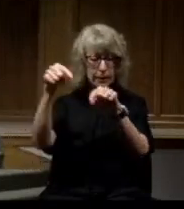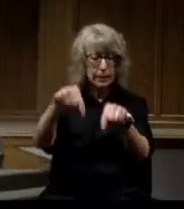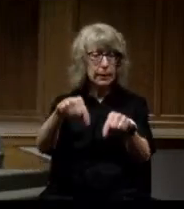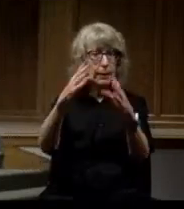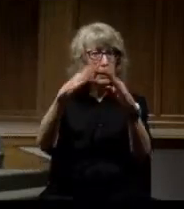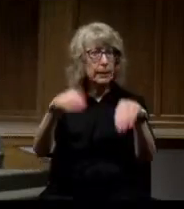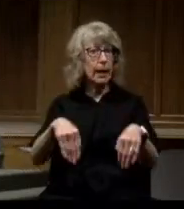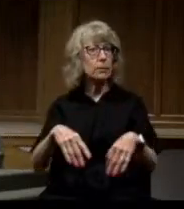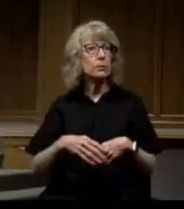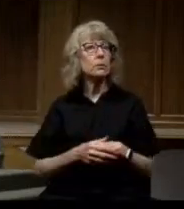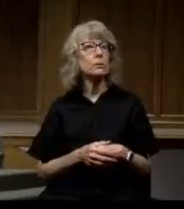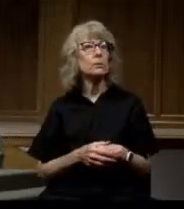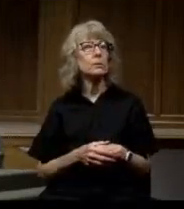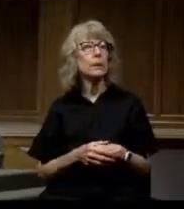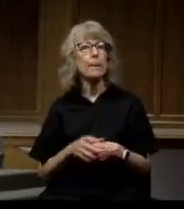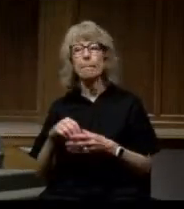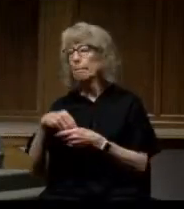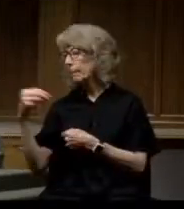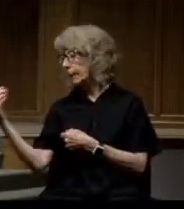field.